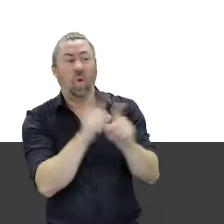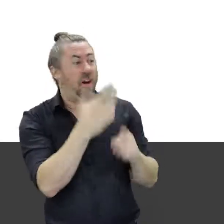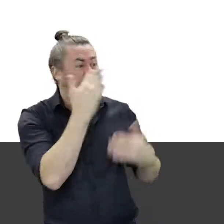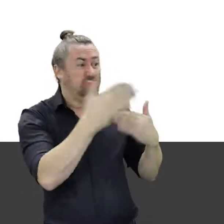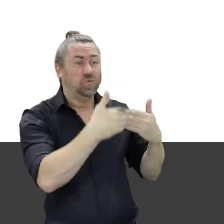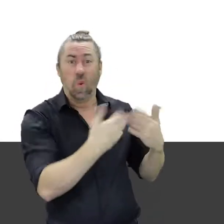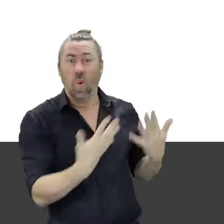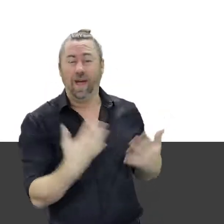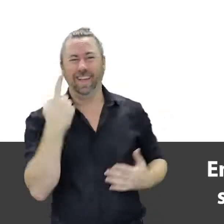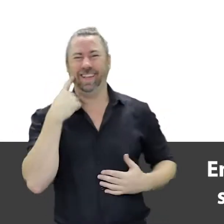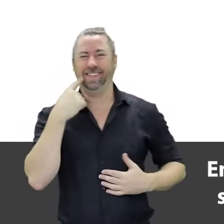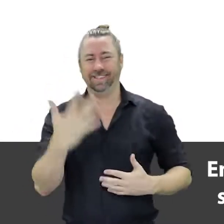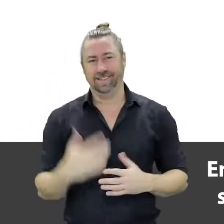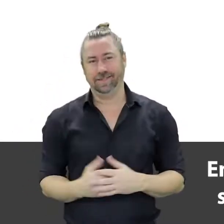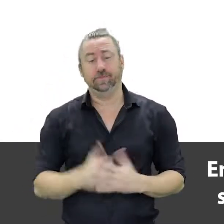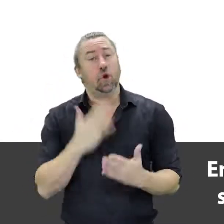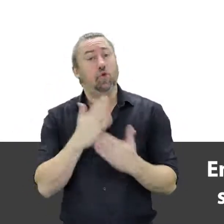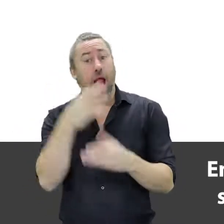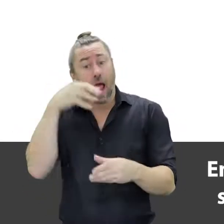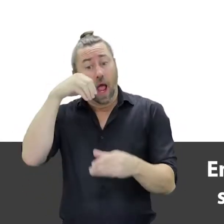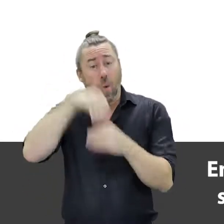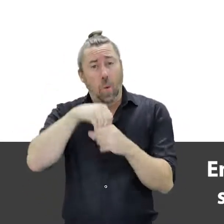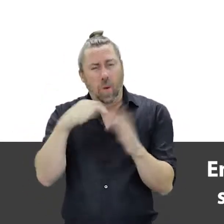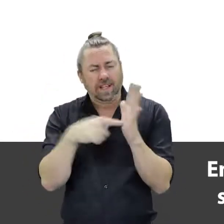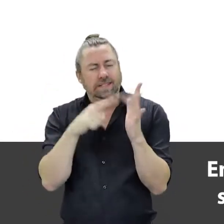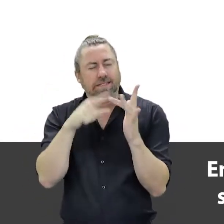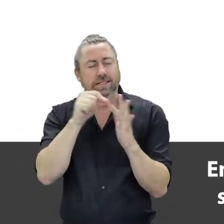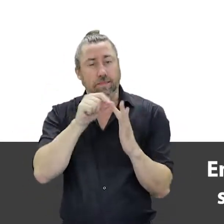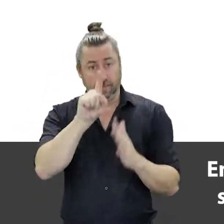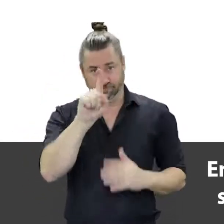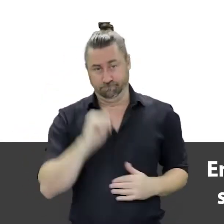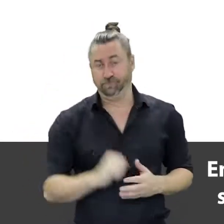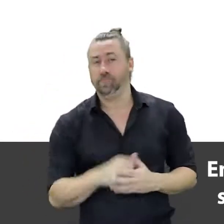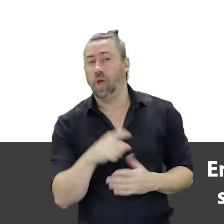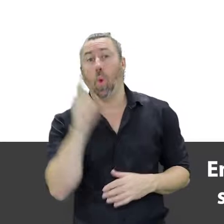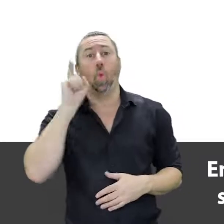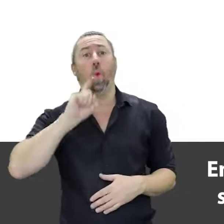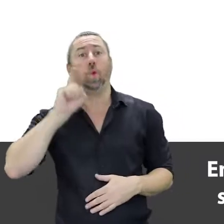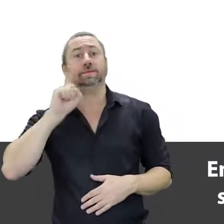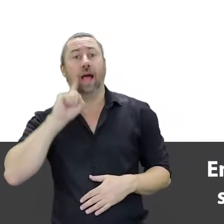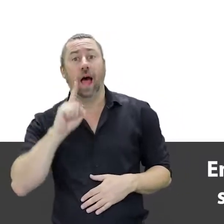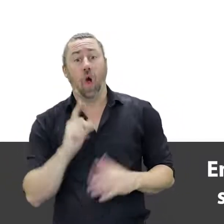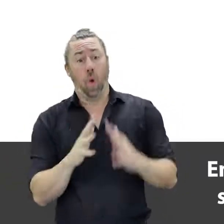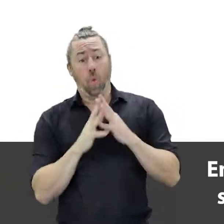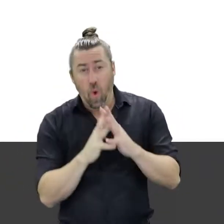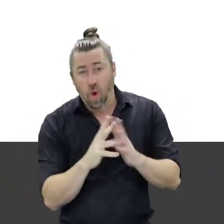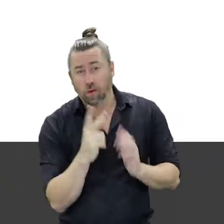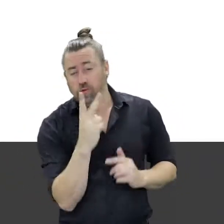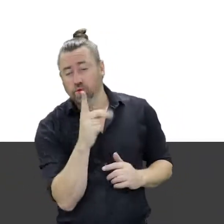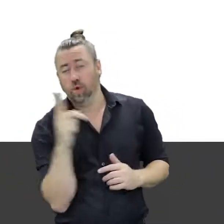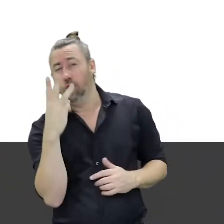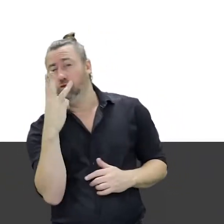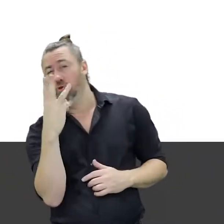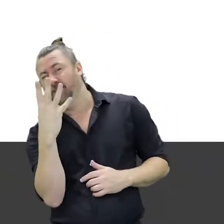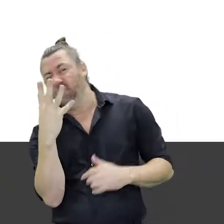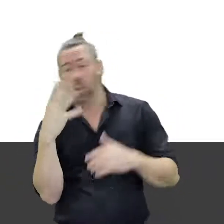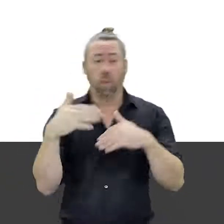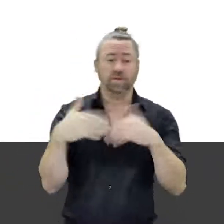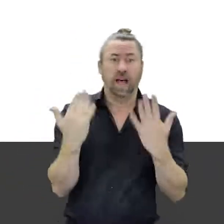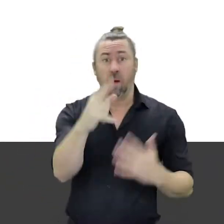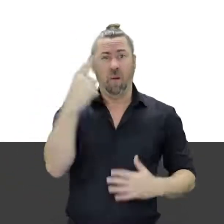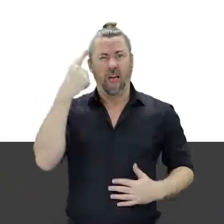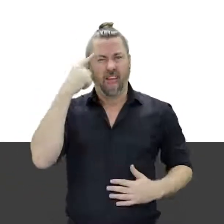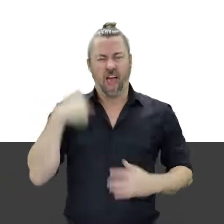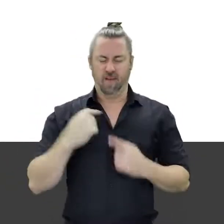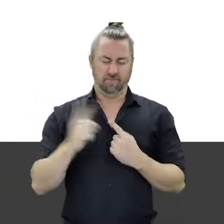include. Ensure your animals always have a water supply that will last them several days, even if you expect to be home